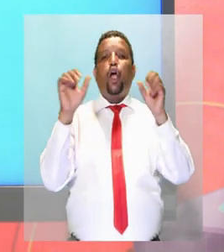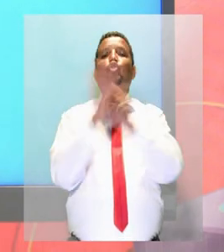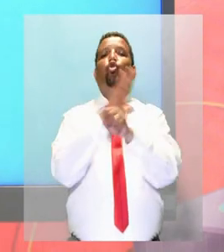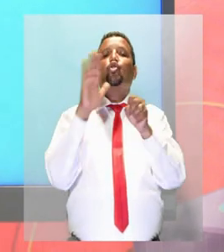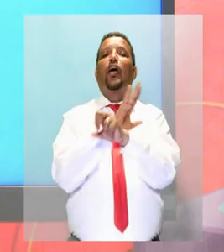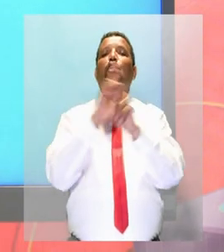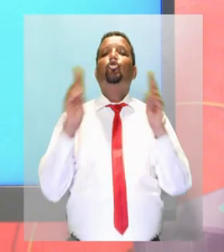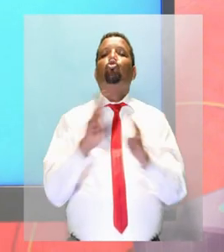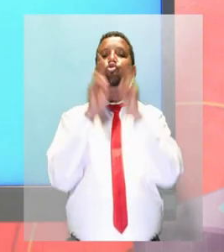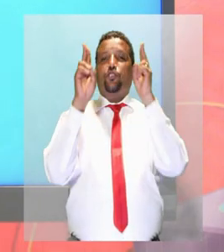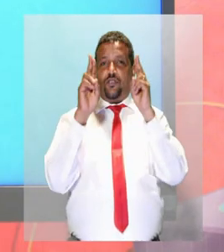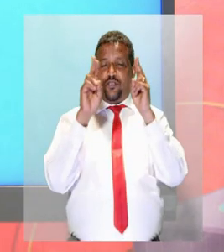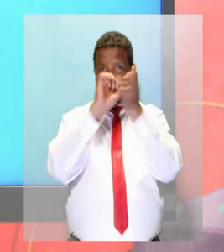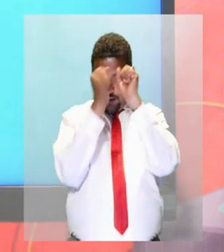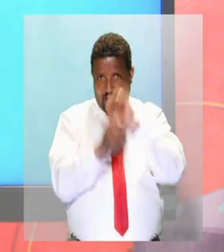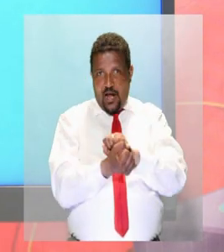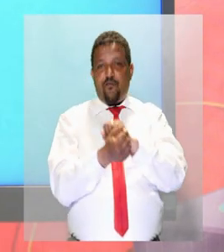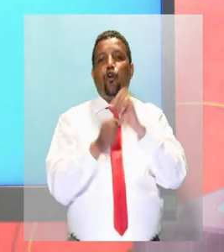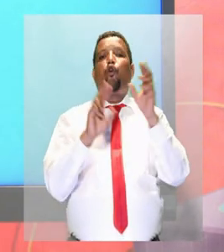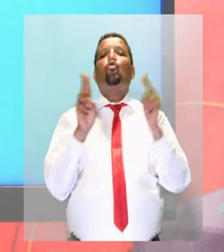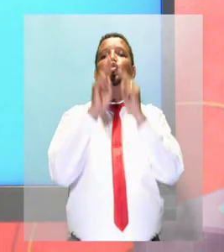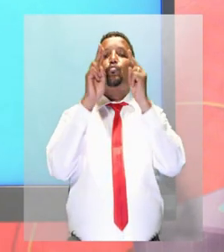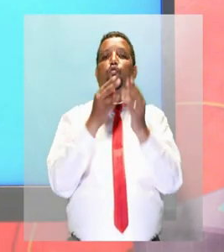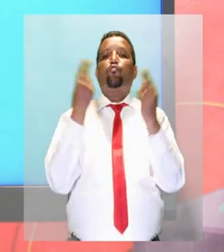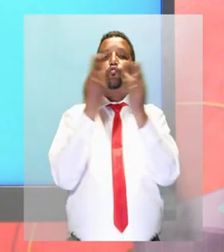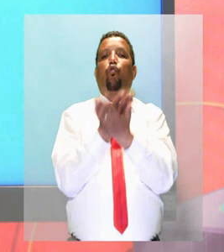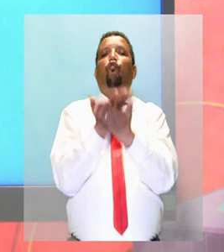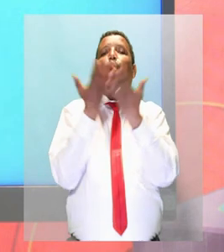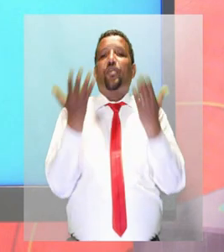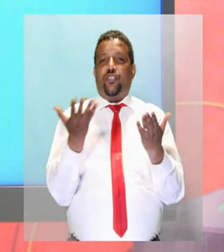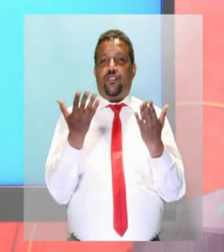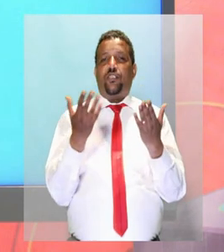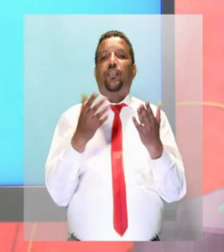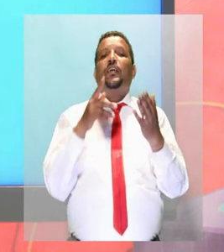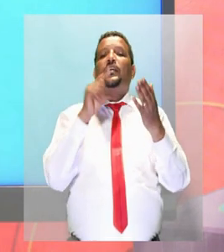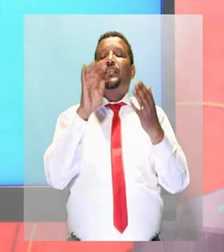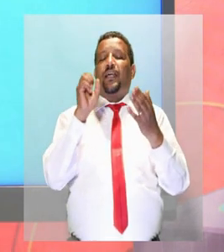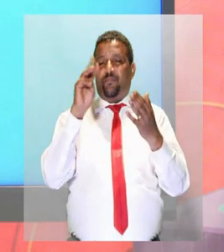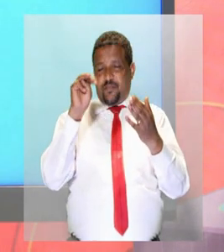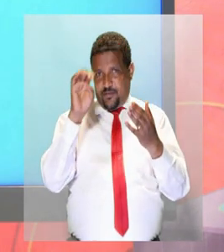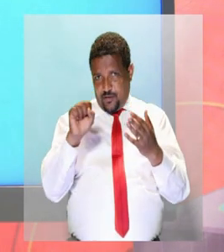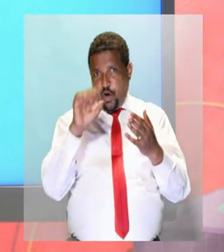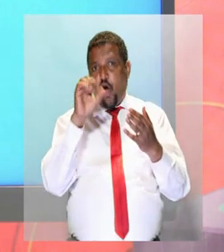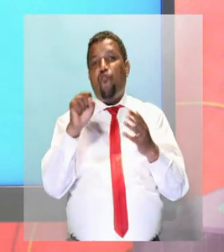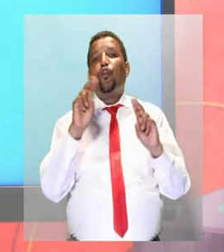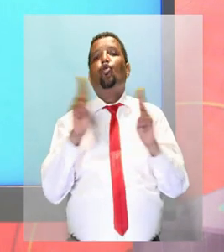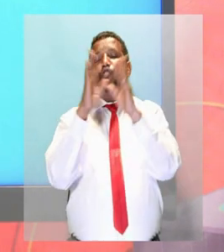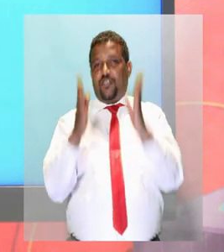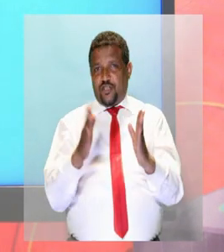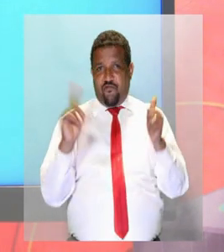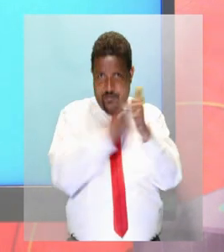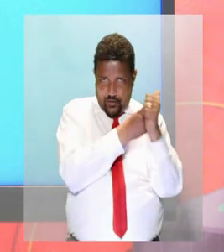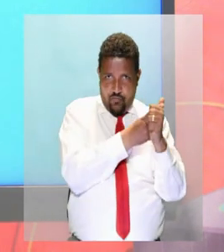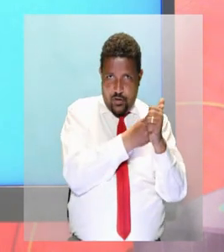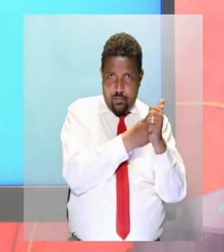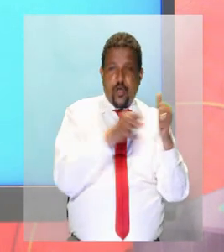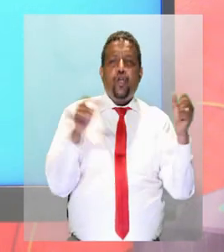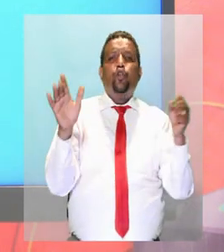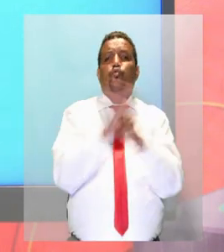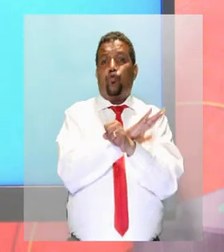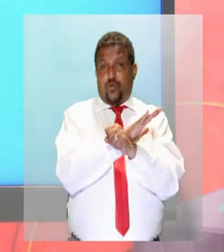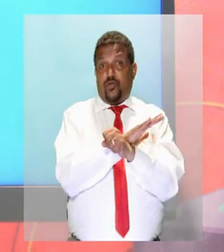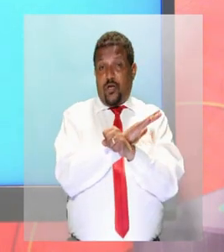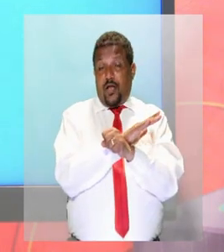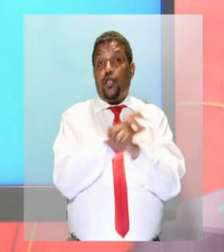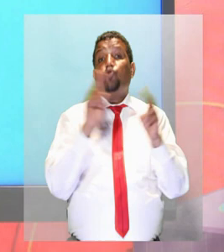a commodity in terms of utils. So first of all, the total utility of the units of